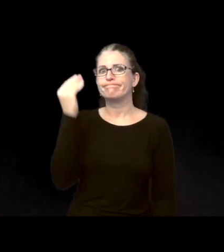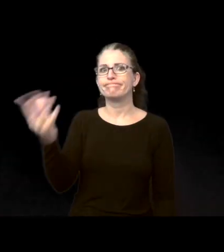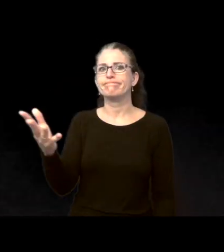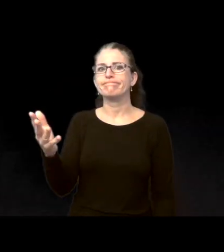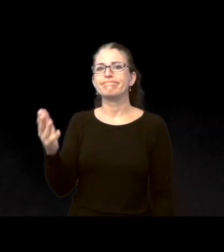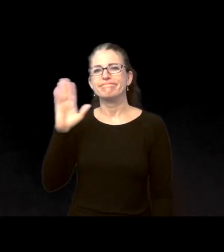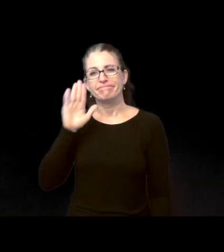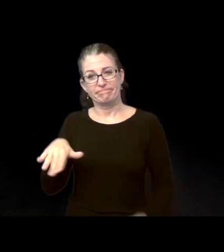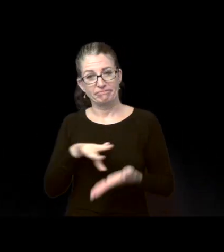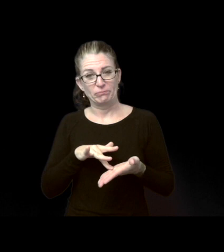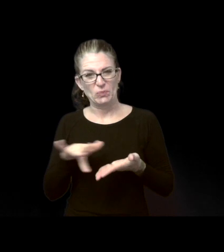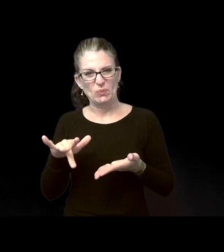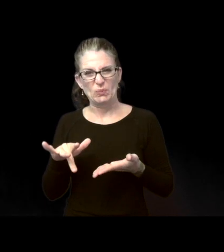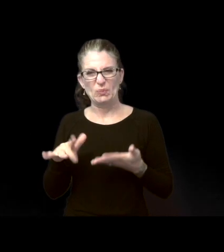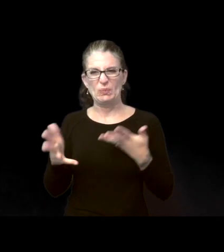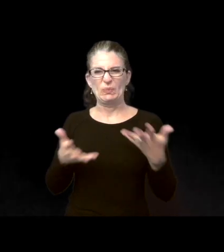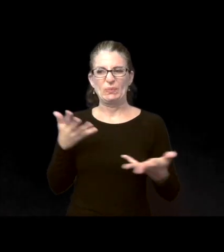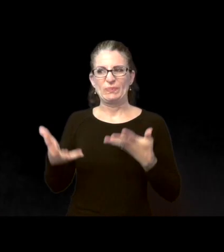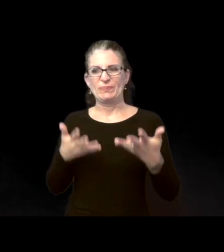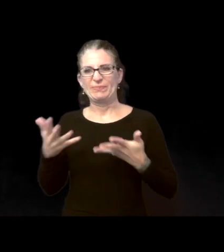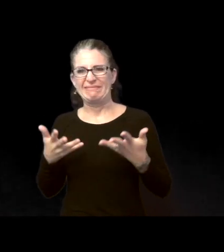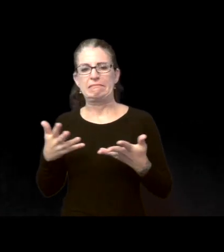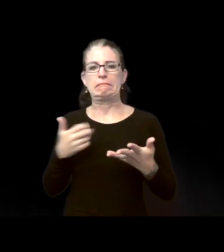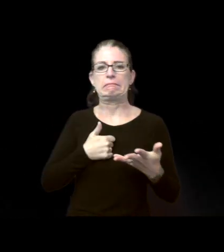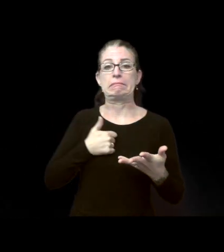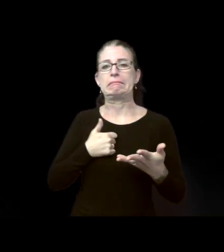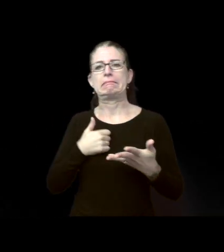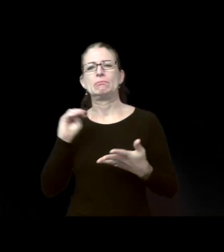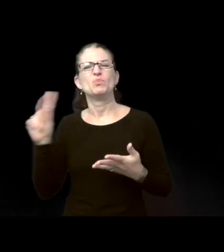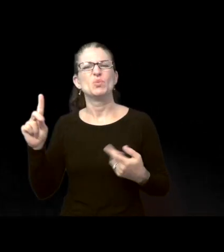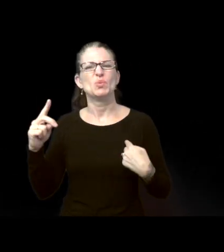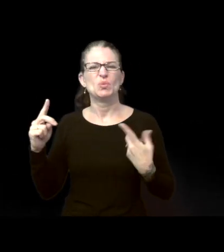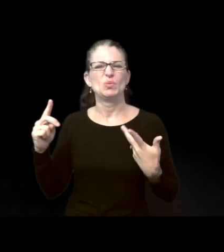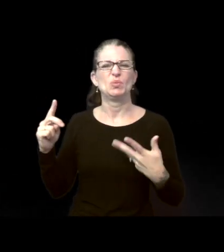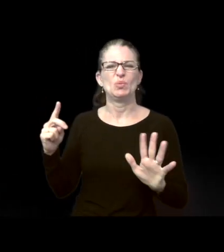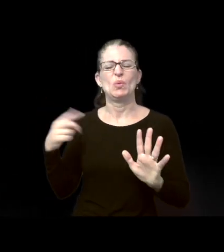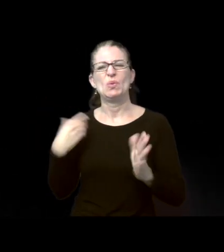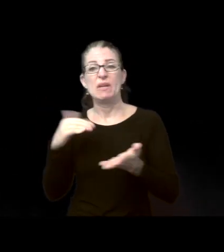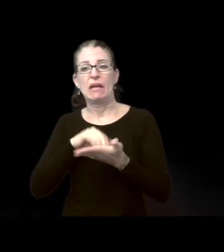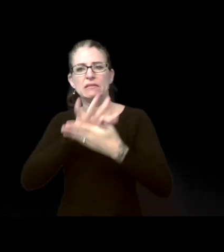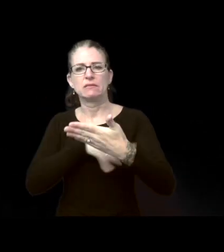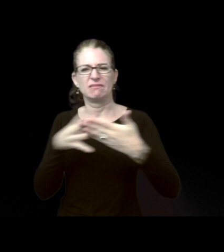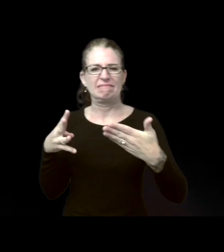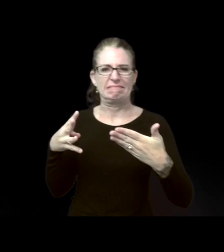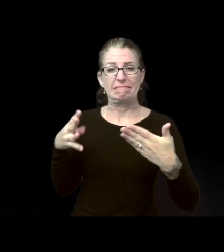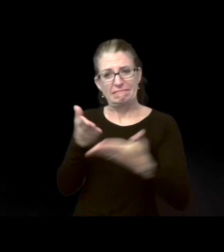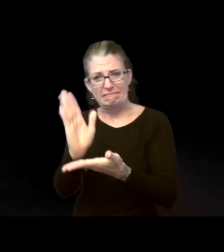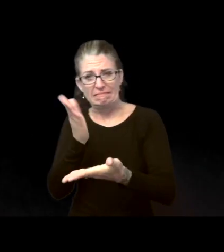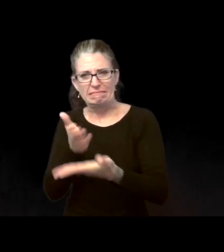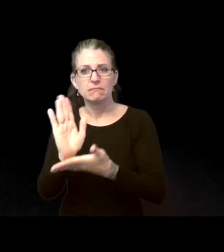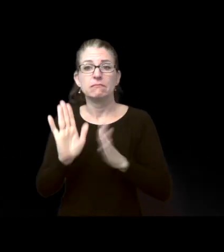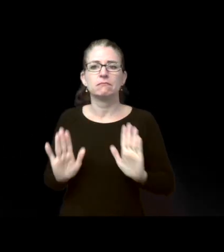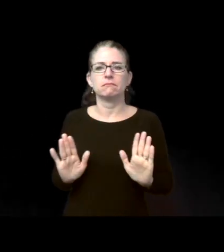go. And I know it's rude, but hey, whatever, I'm just not in the mood today. I'll reschedule,